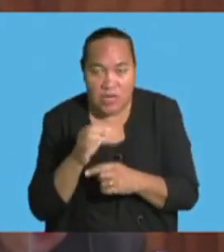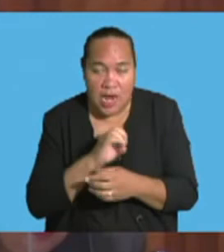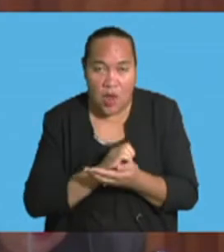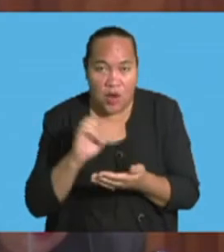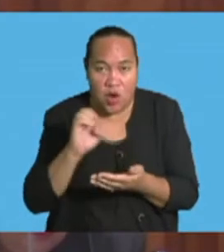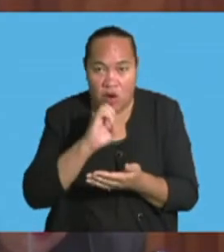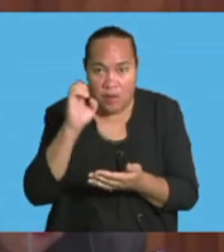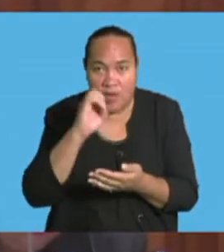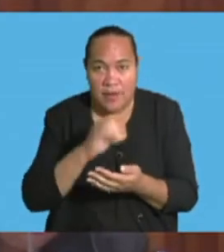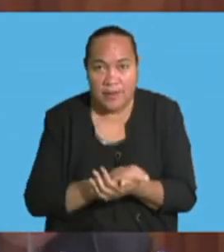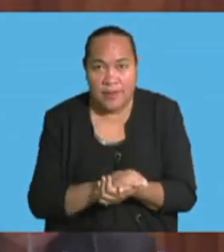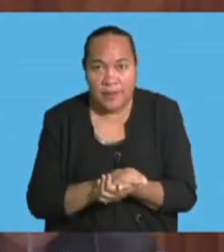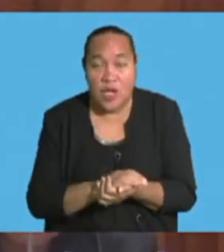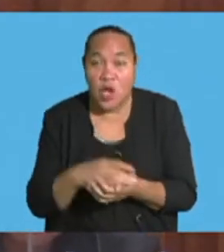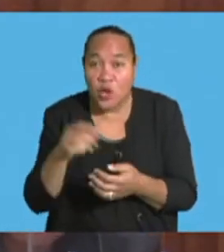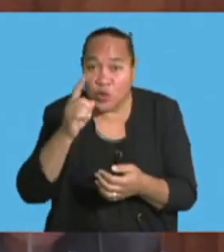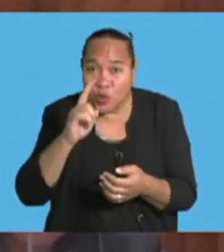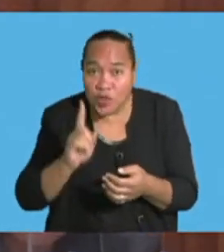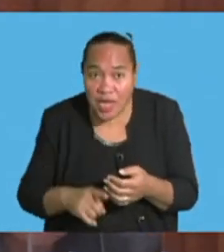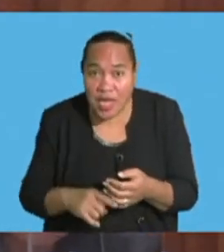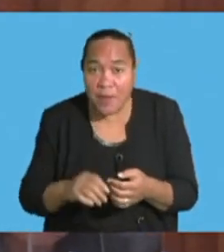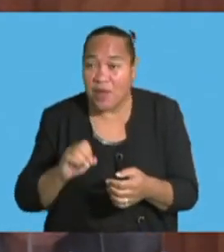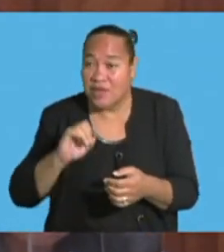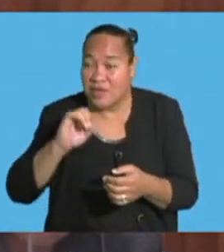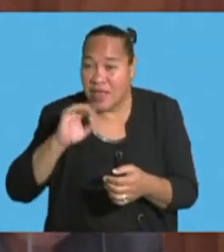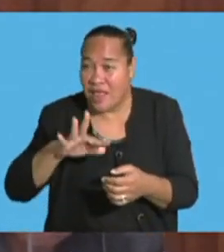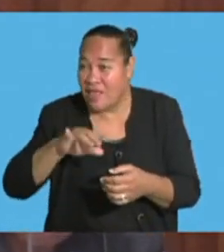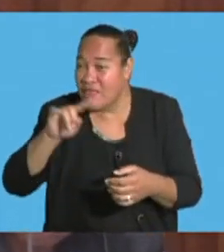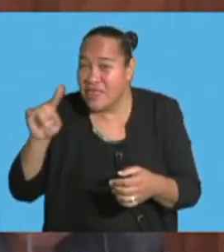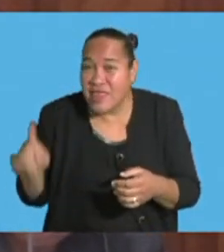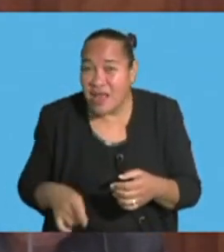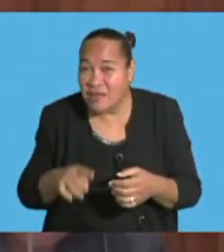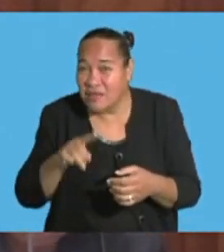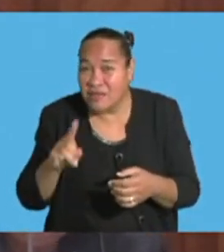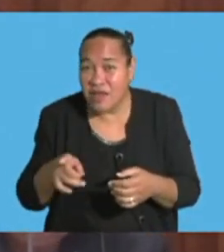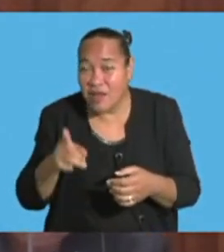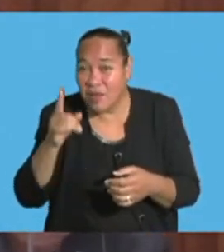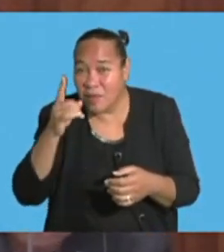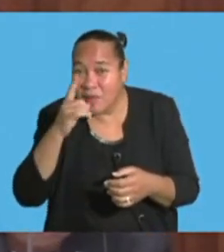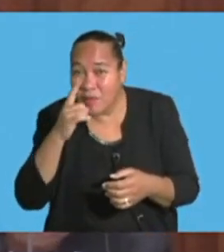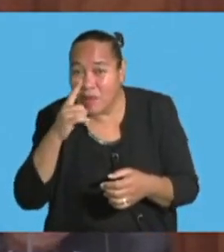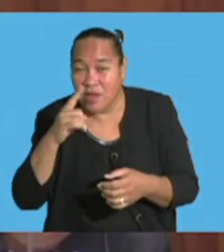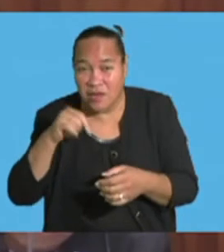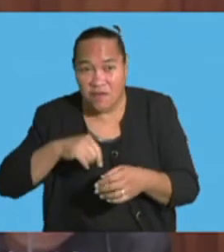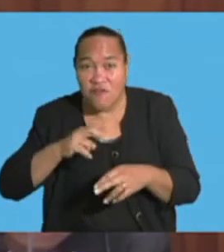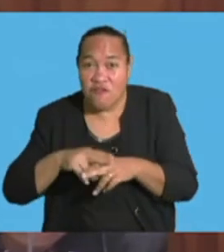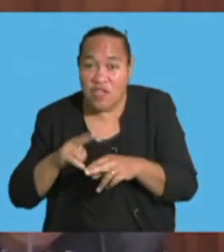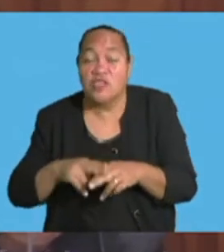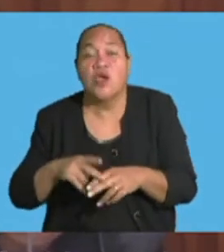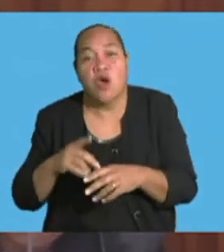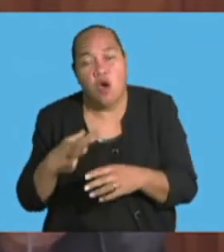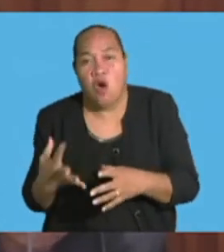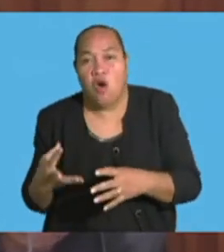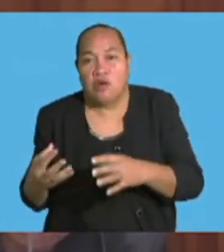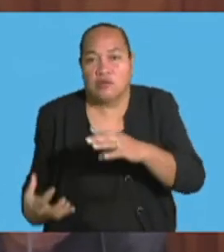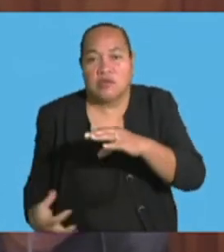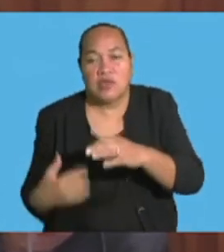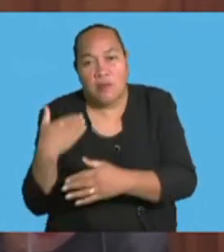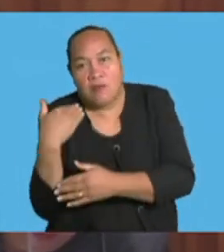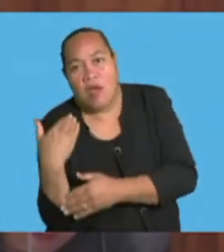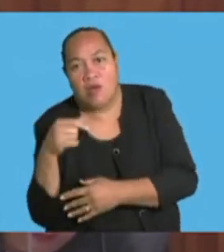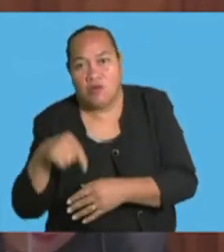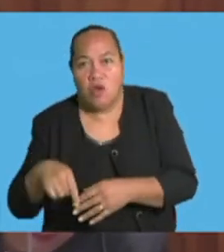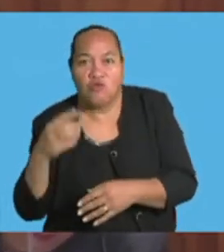sir, today, tens of thousands of Fijians are either directly or indirectly dependent on this